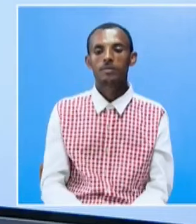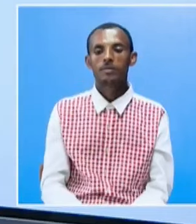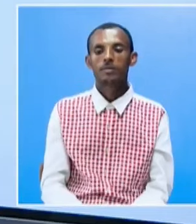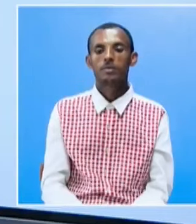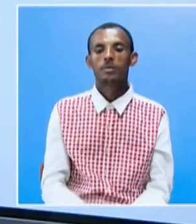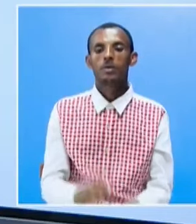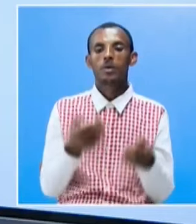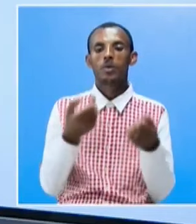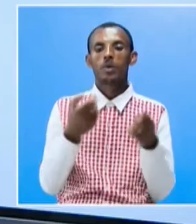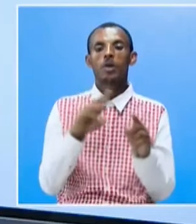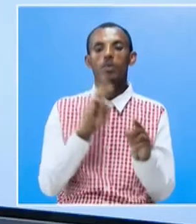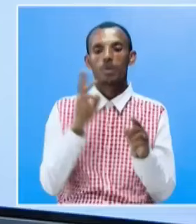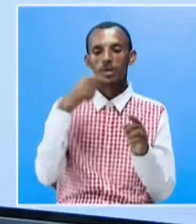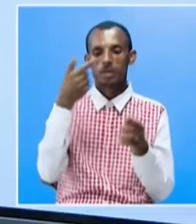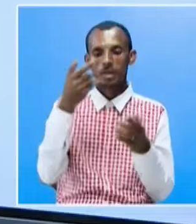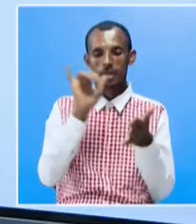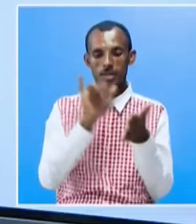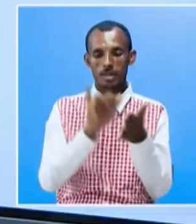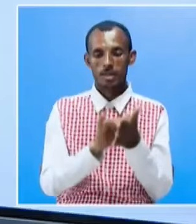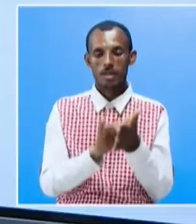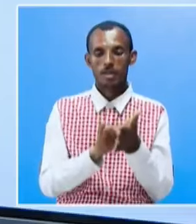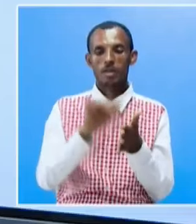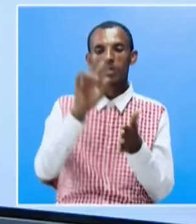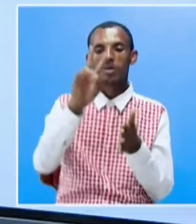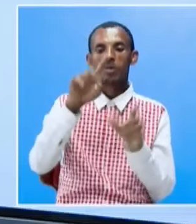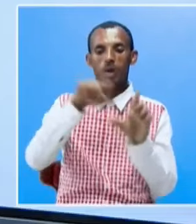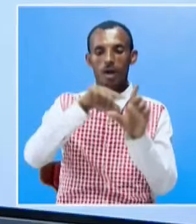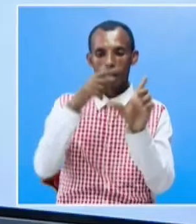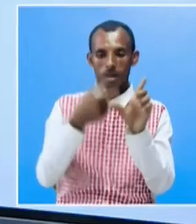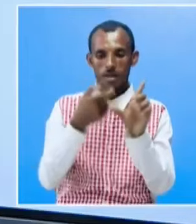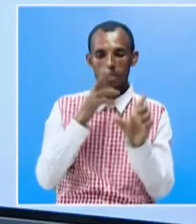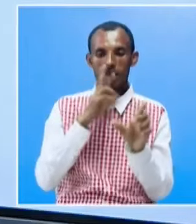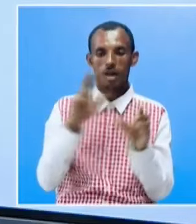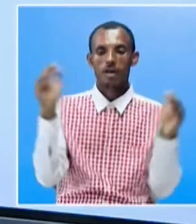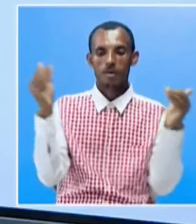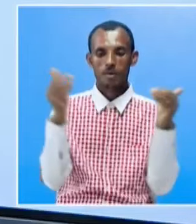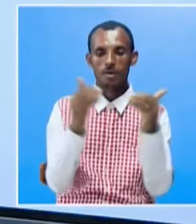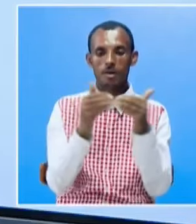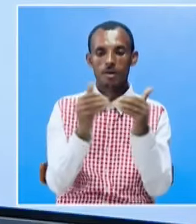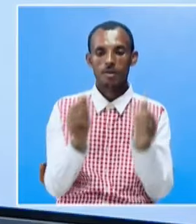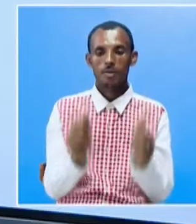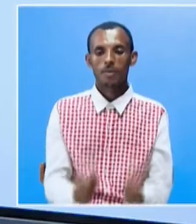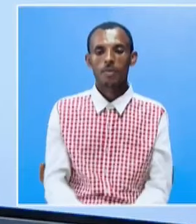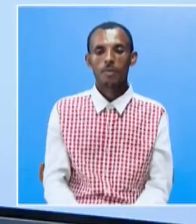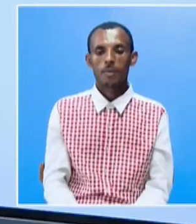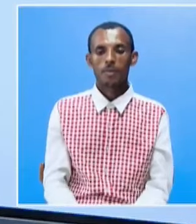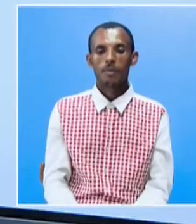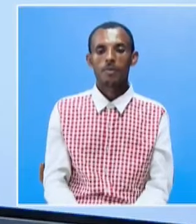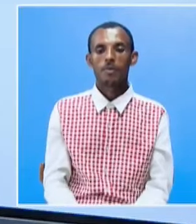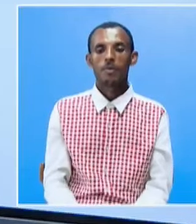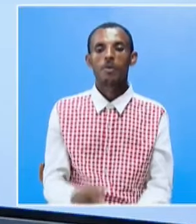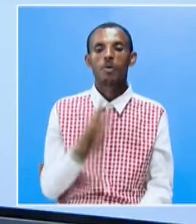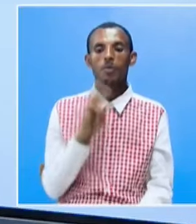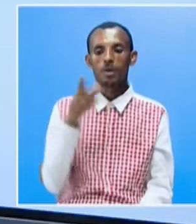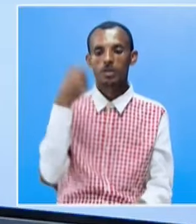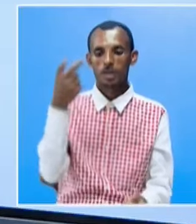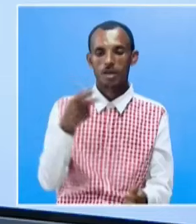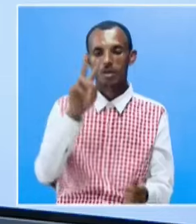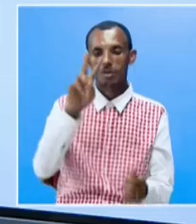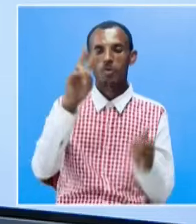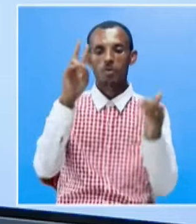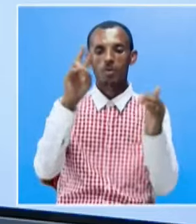When do we say that two angles are congruent? We say two angles